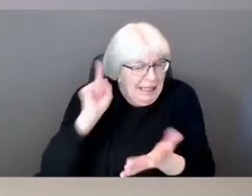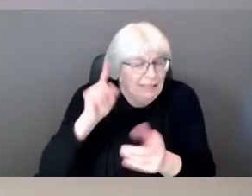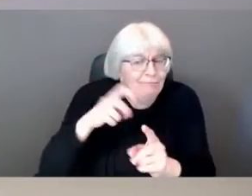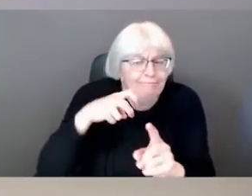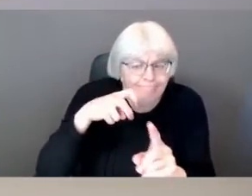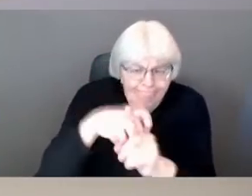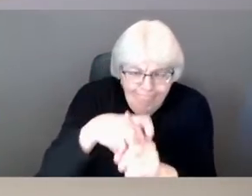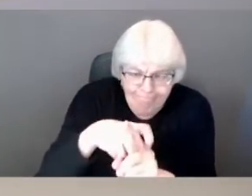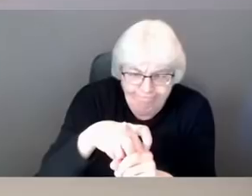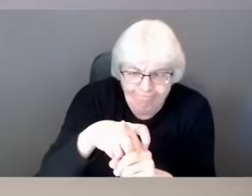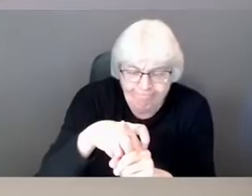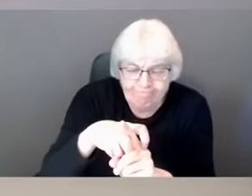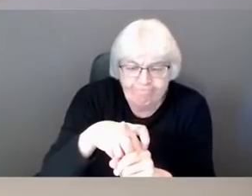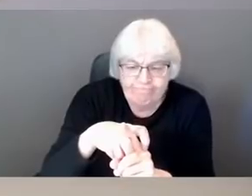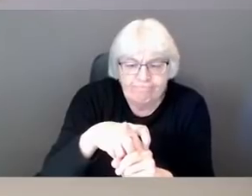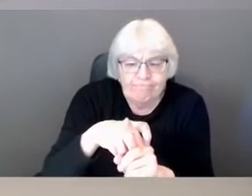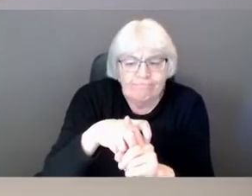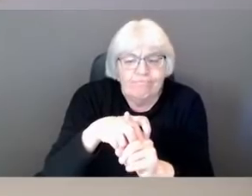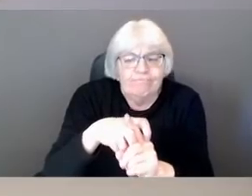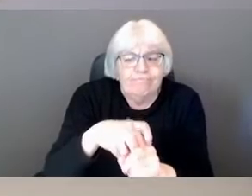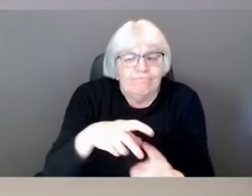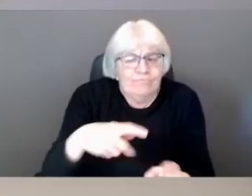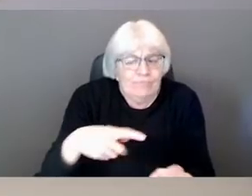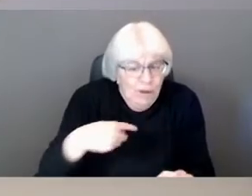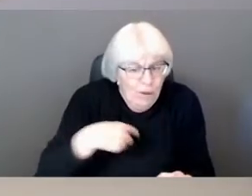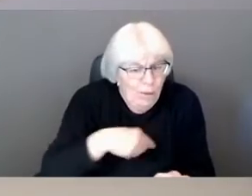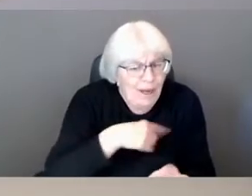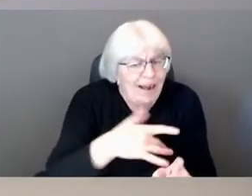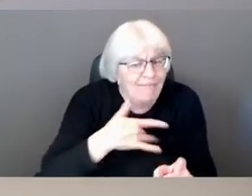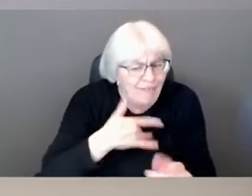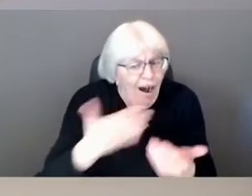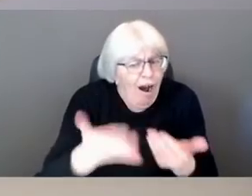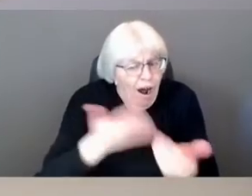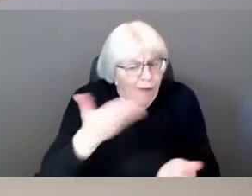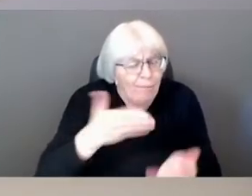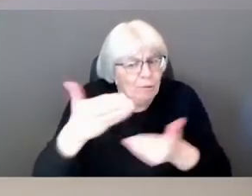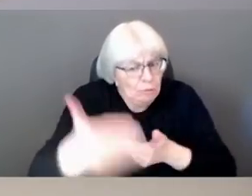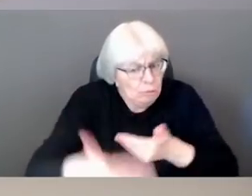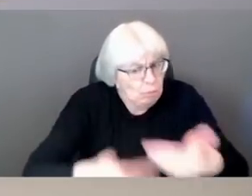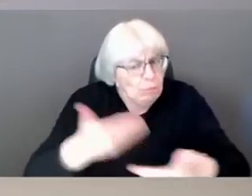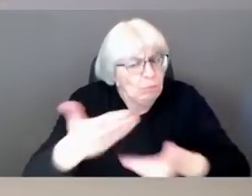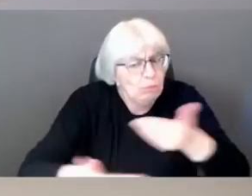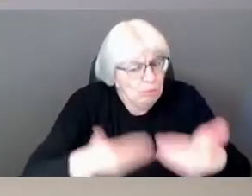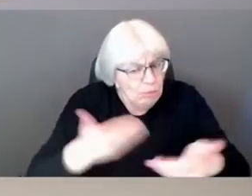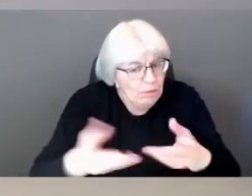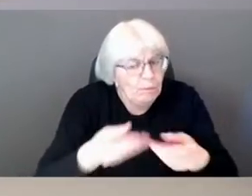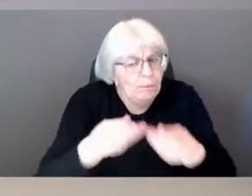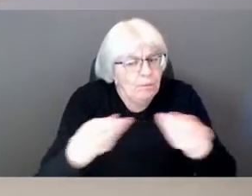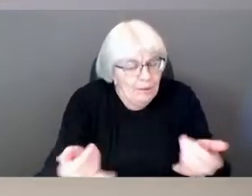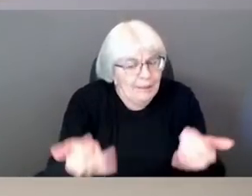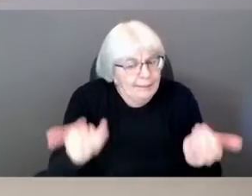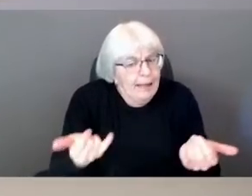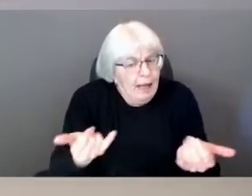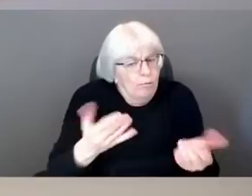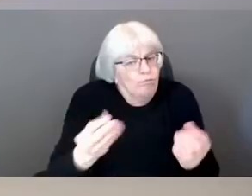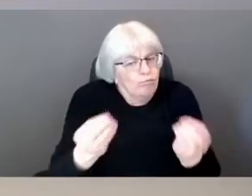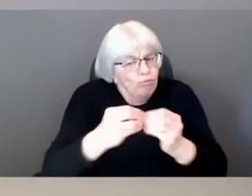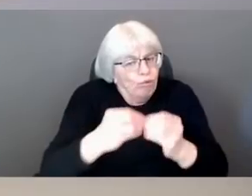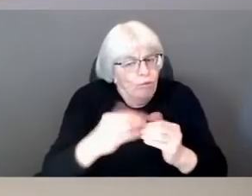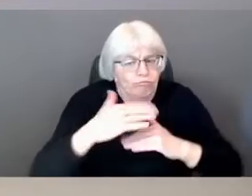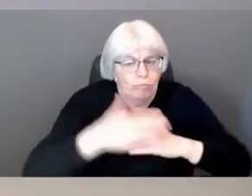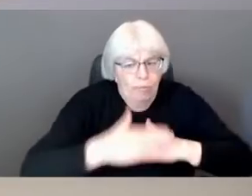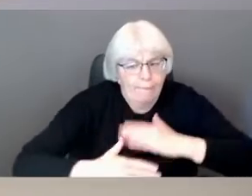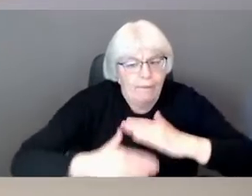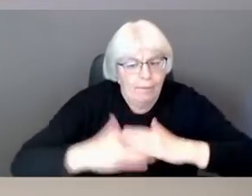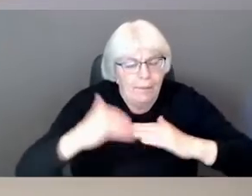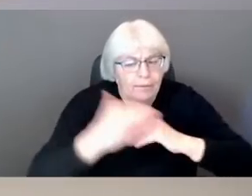update is I think we're almost, from a timing point of view, we can be more comfortable with that outbreak and probably we're able to